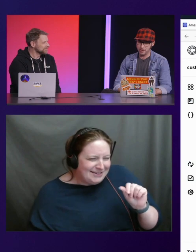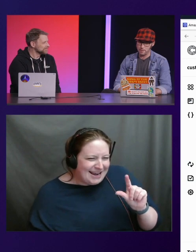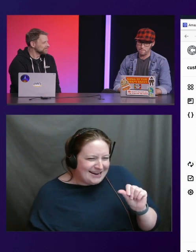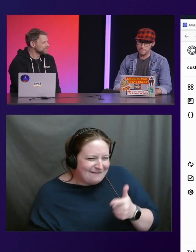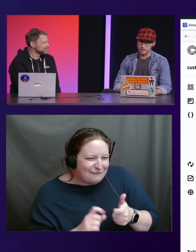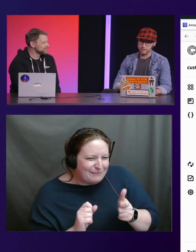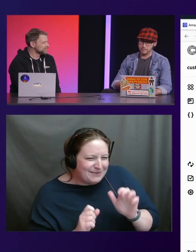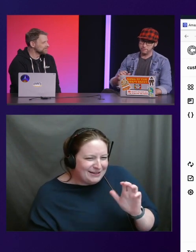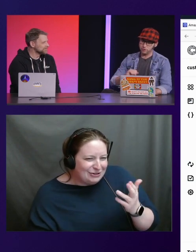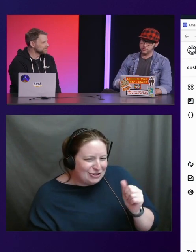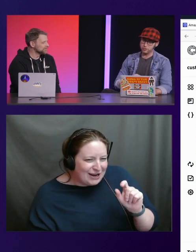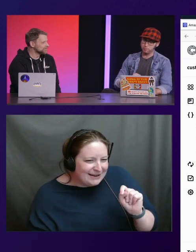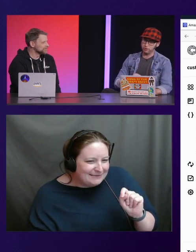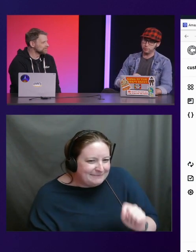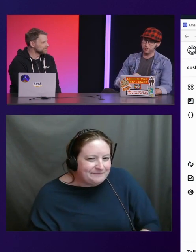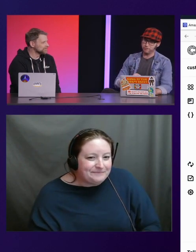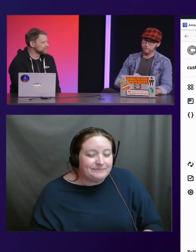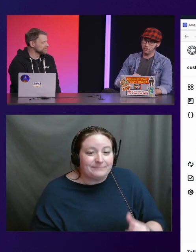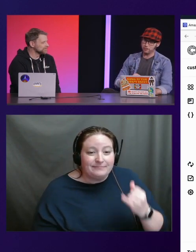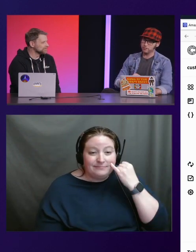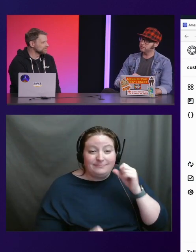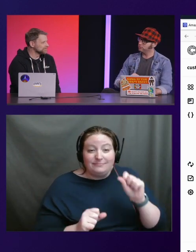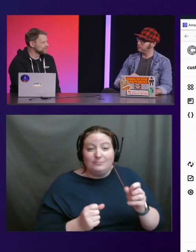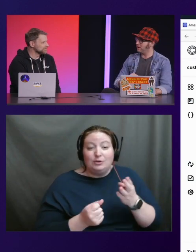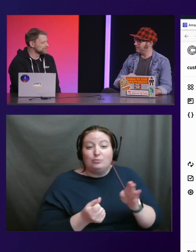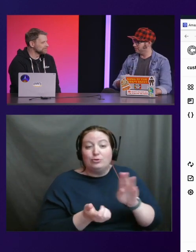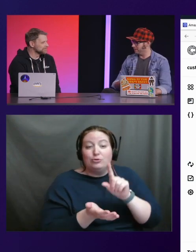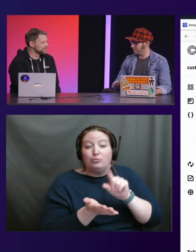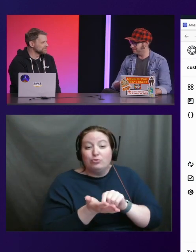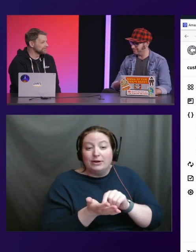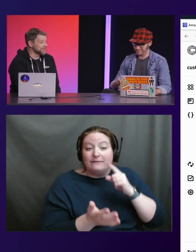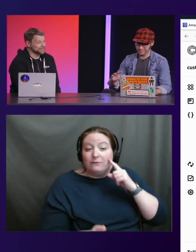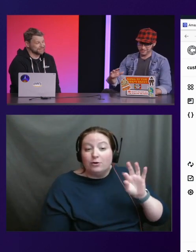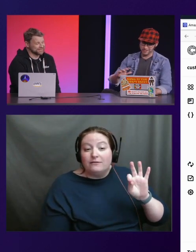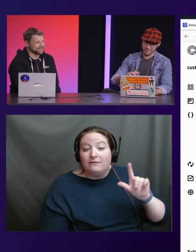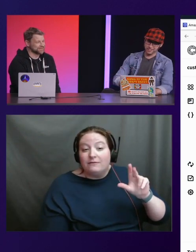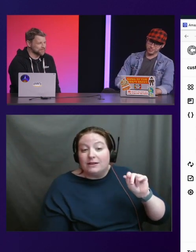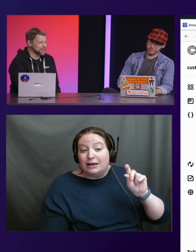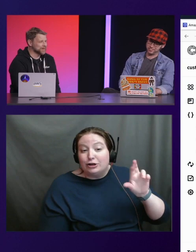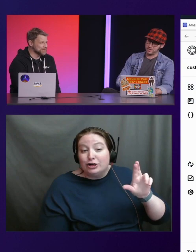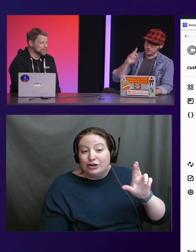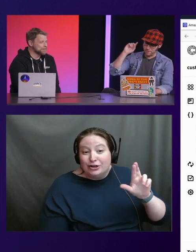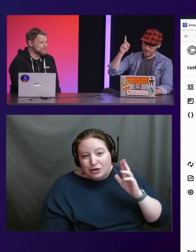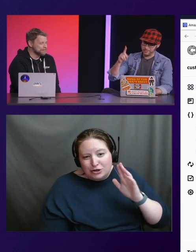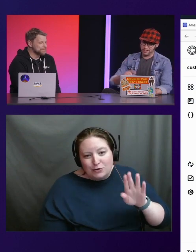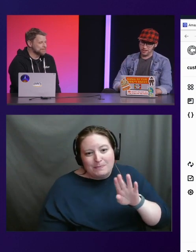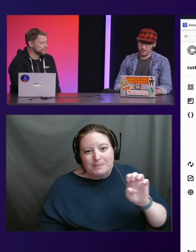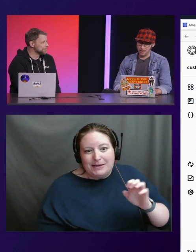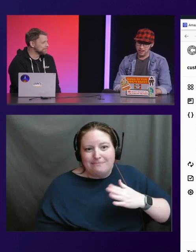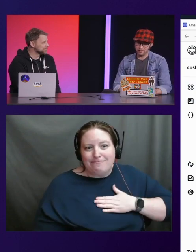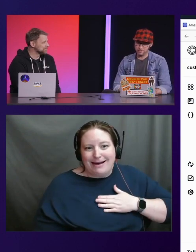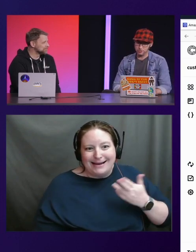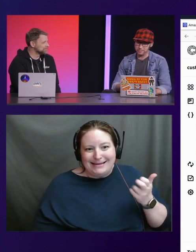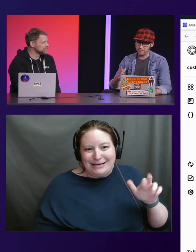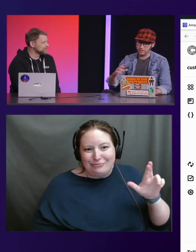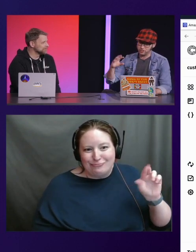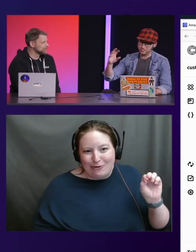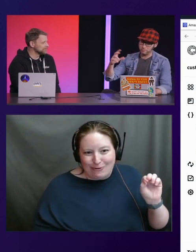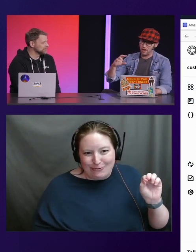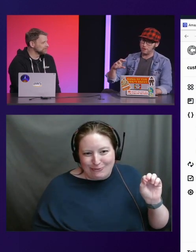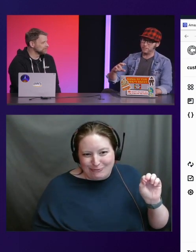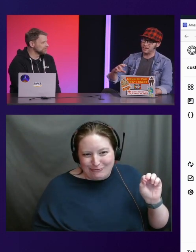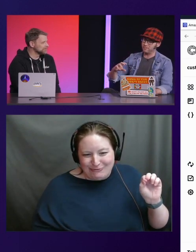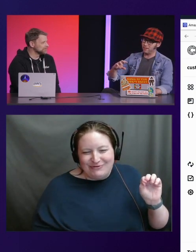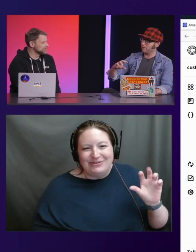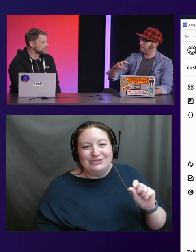chatters. If you could do a blueprint for Flutter, you'll be my hero. So just keep in mind, use definitions